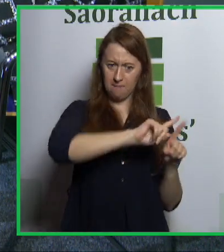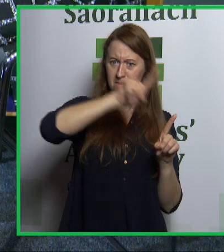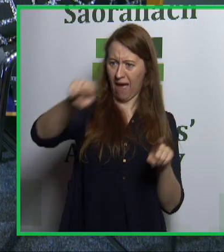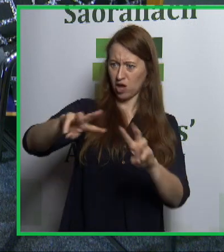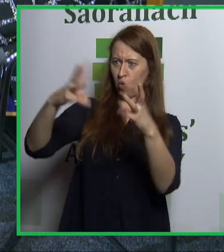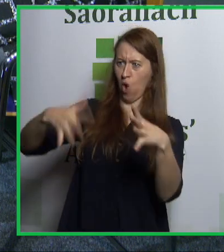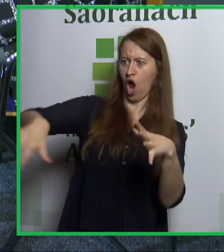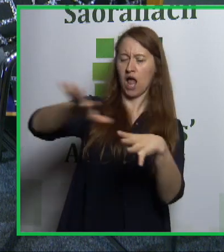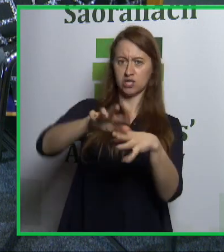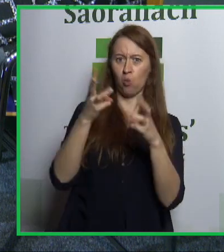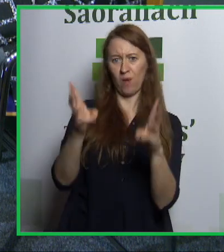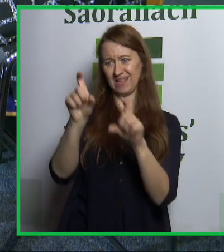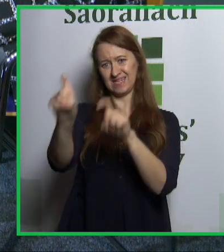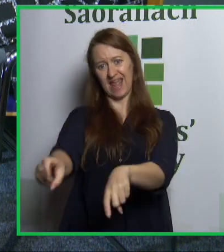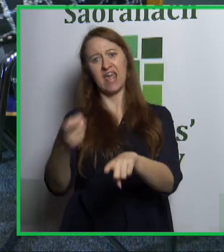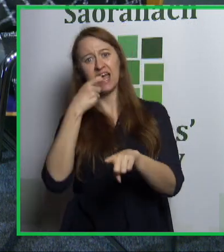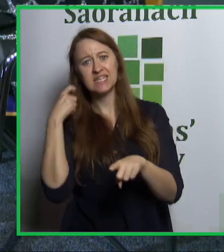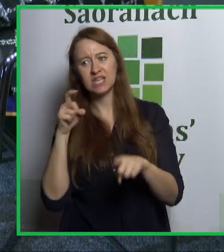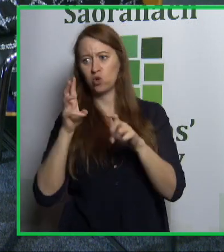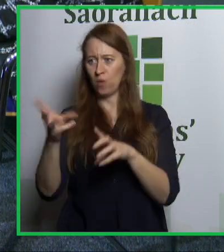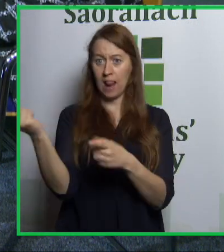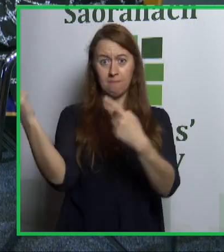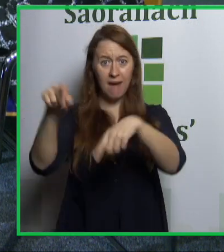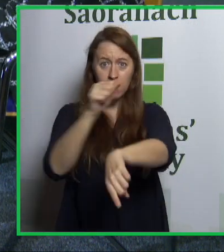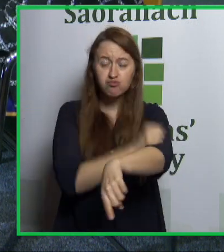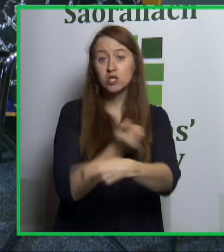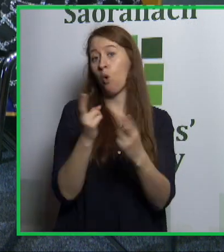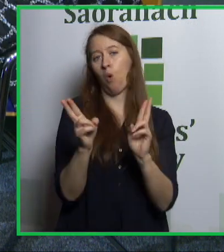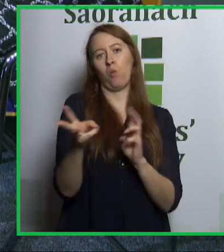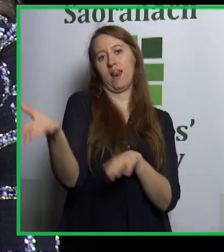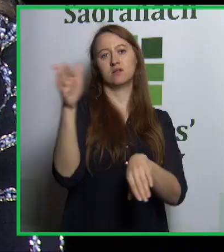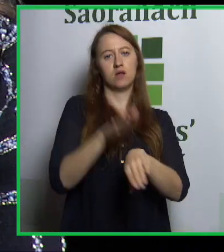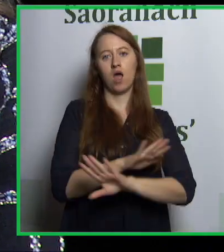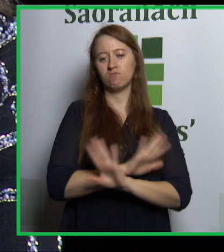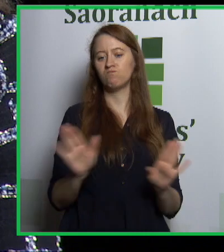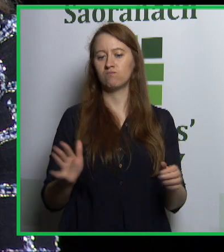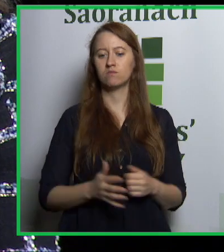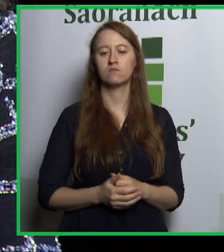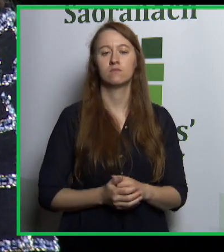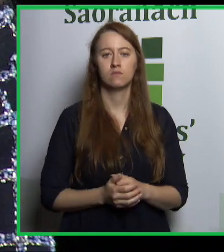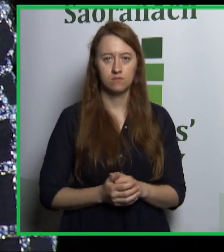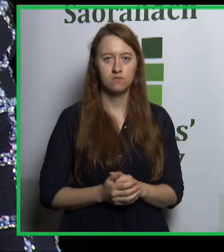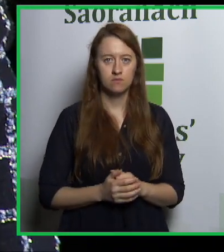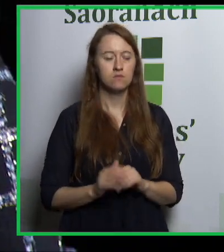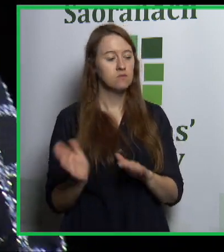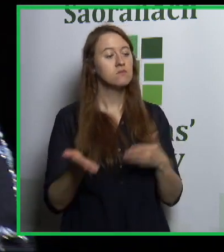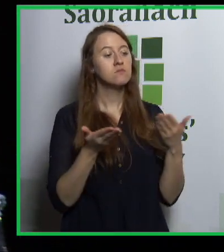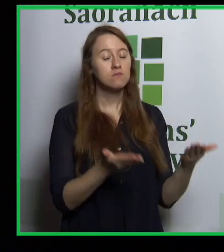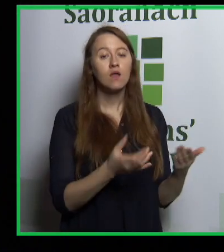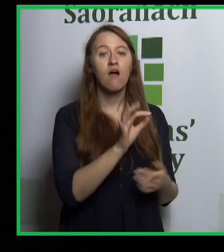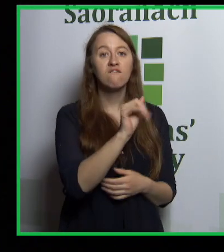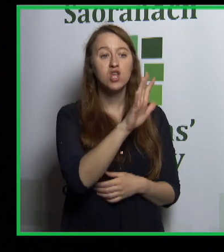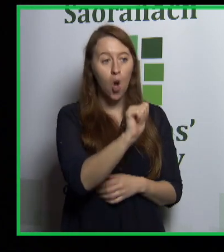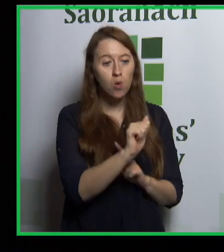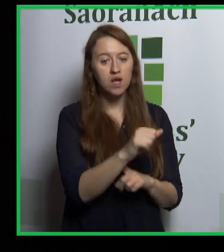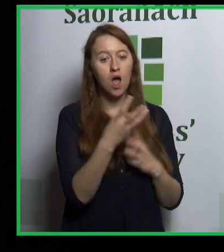jail or debt. And they have all that lost potential. Fiona, I just wanted to ask you, you know, like, I mean, the crisis in